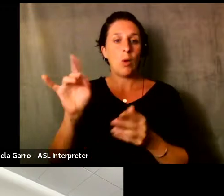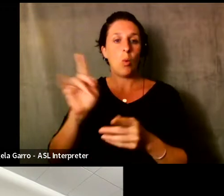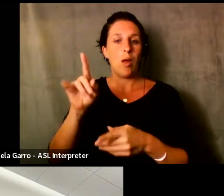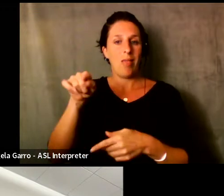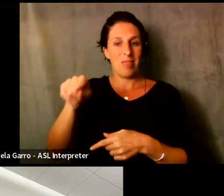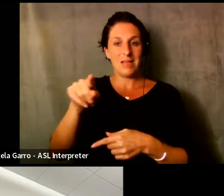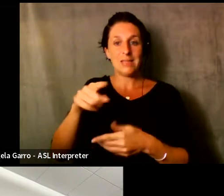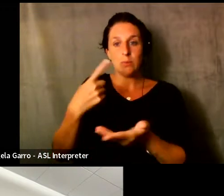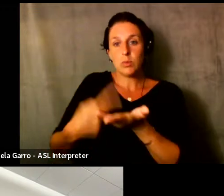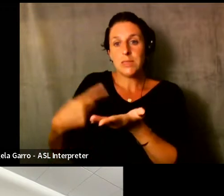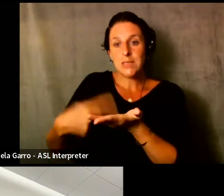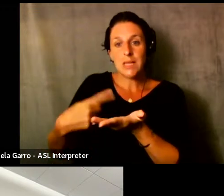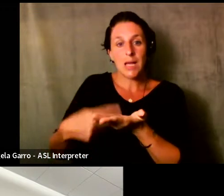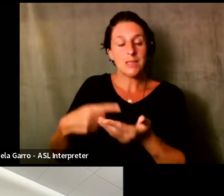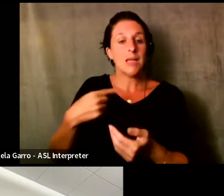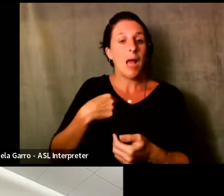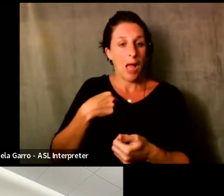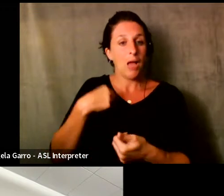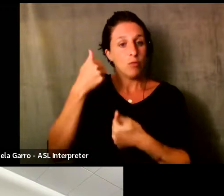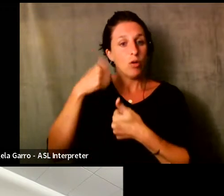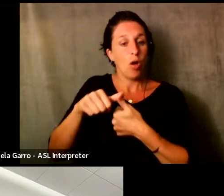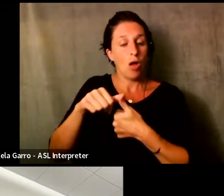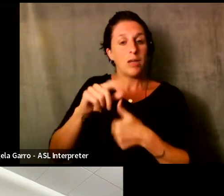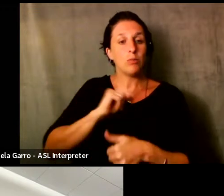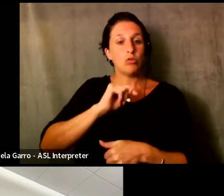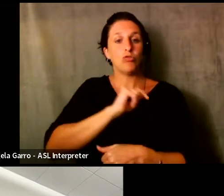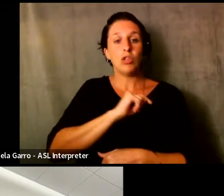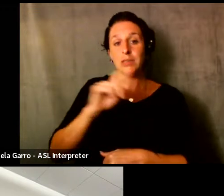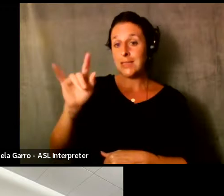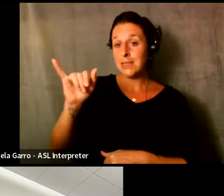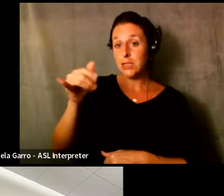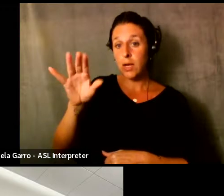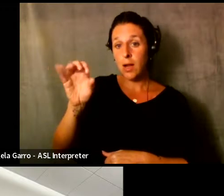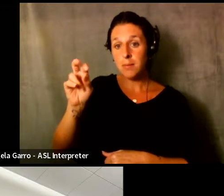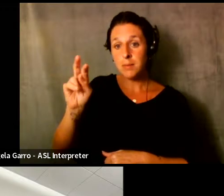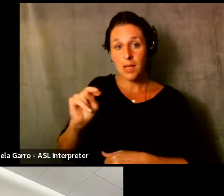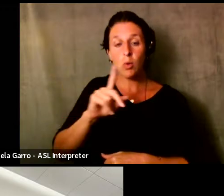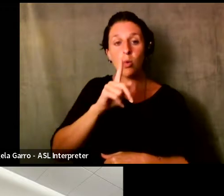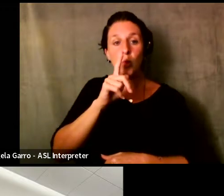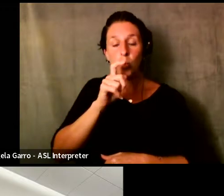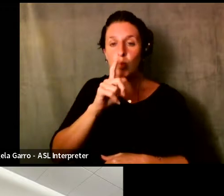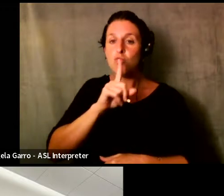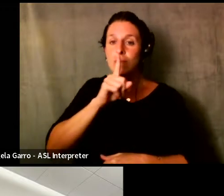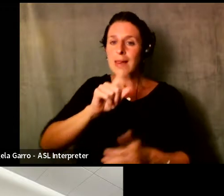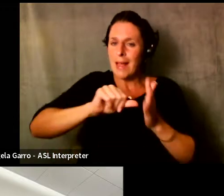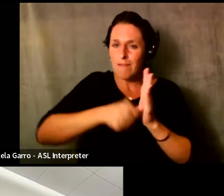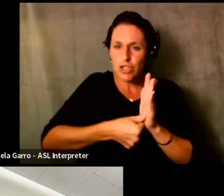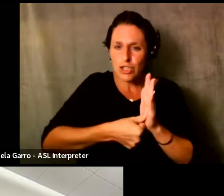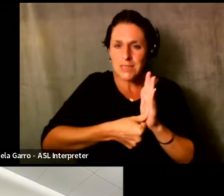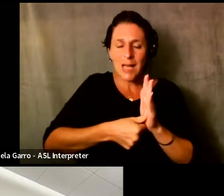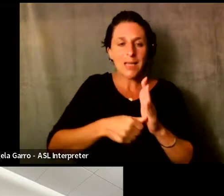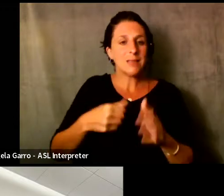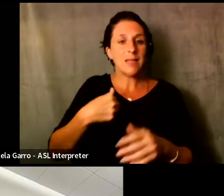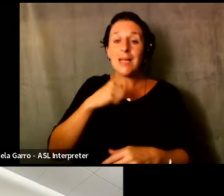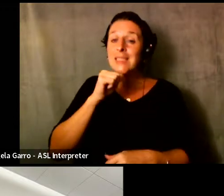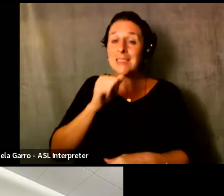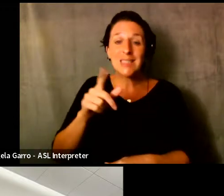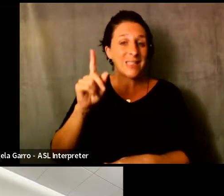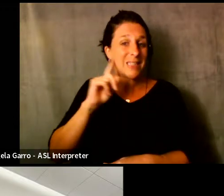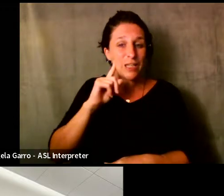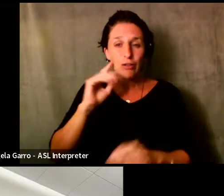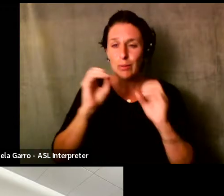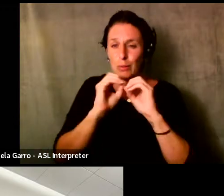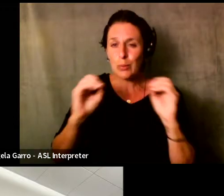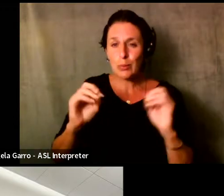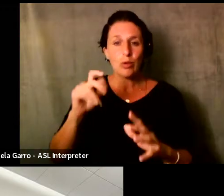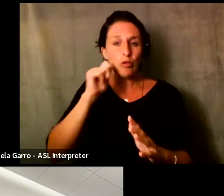discussed. And I do recall that it was Trustee Jacobson who really emphasized, I did not hear anything racist in